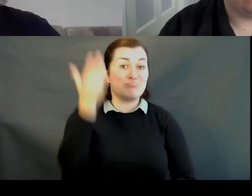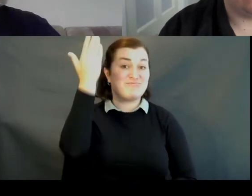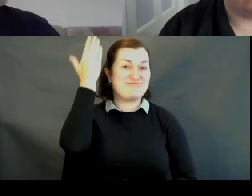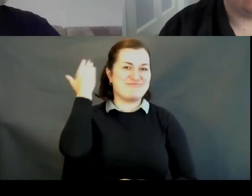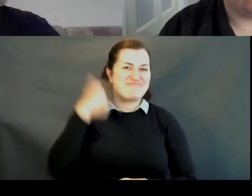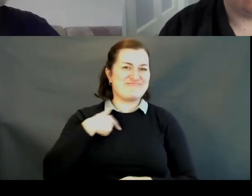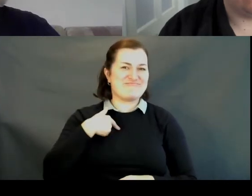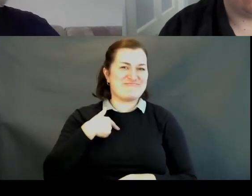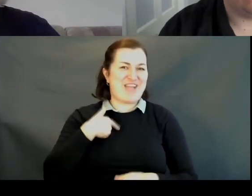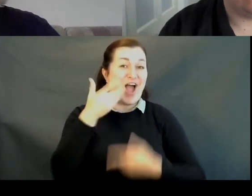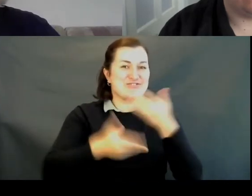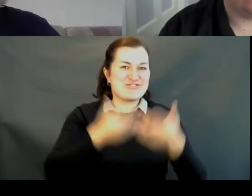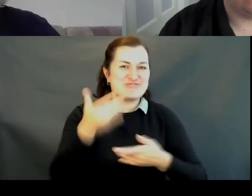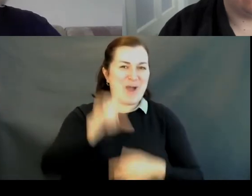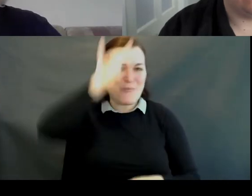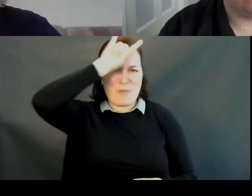Does anybody not know wicked?